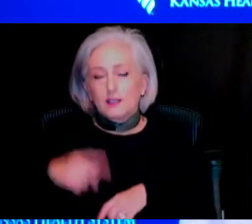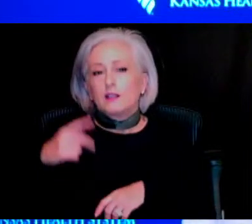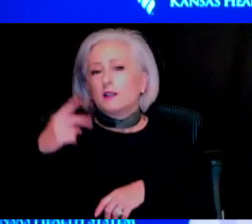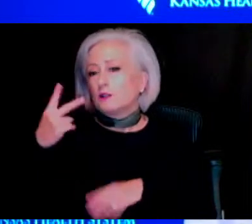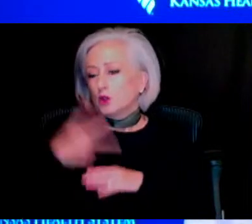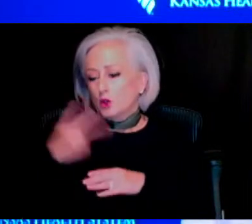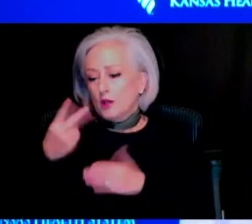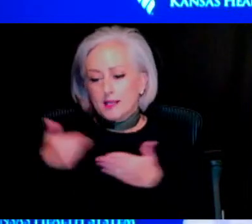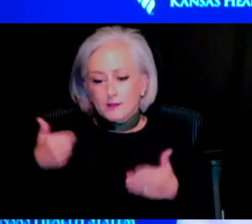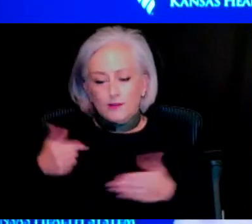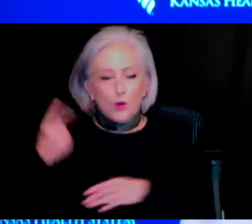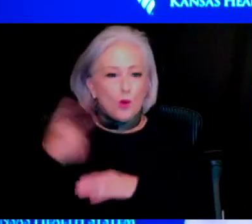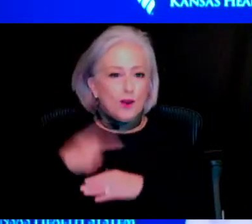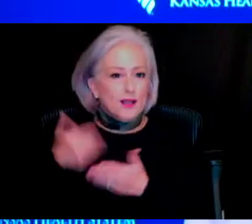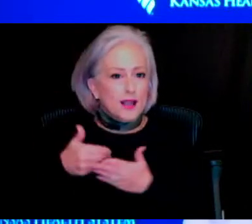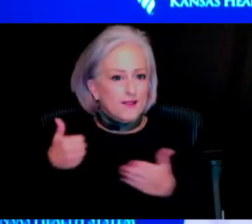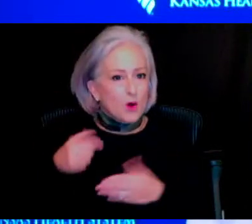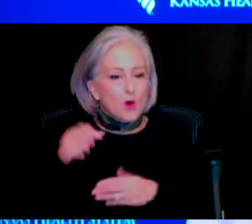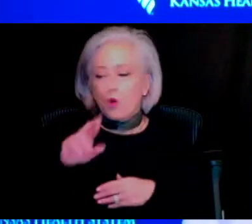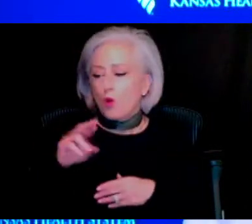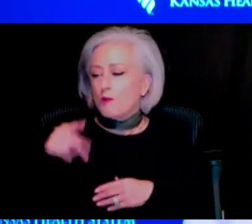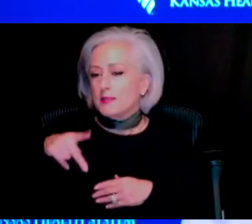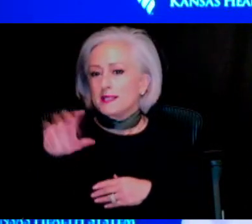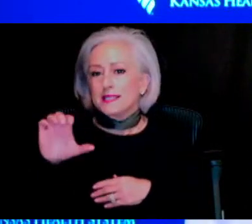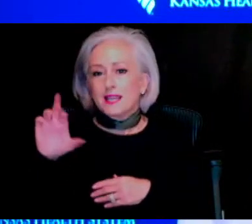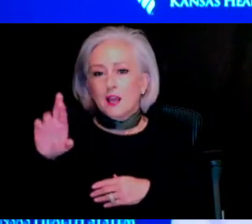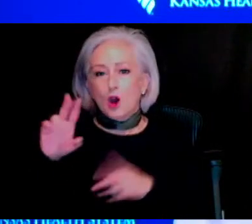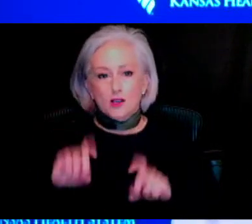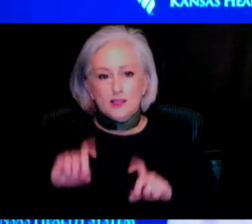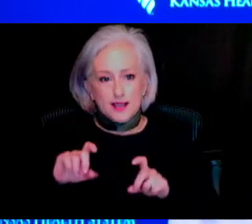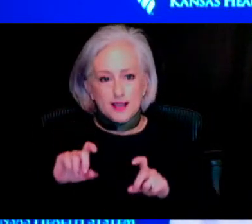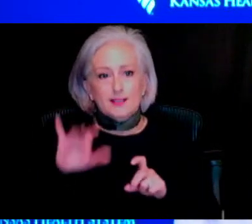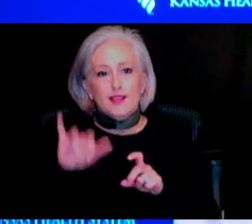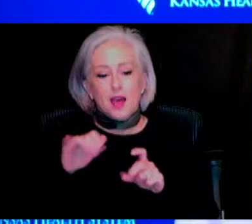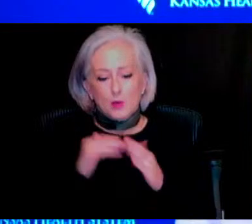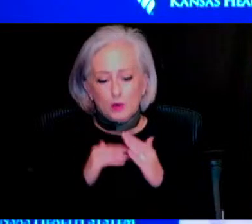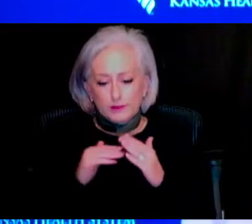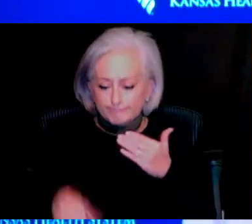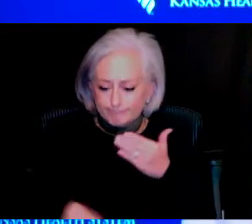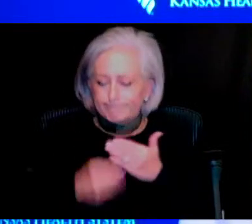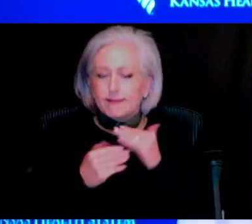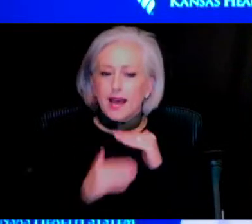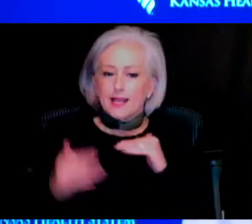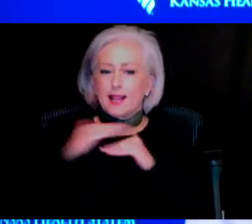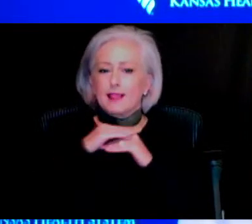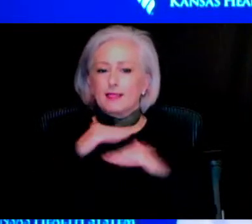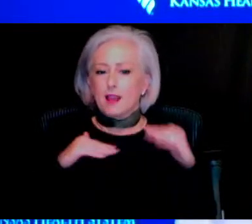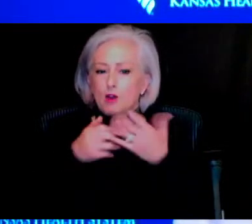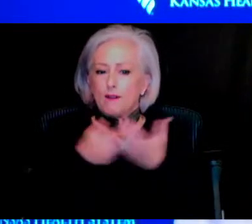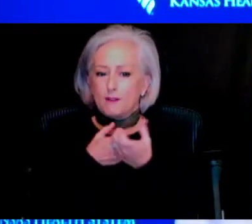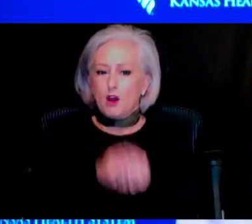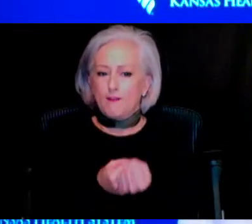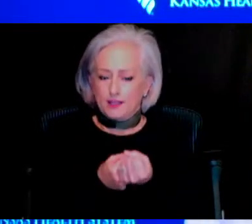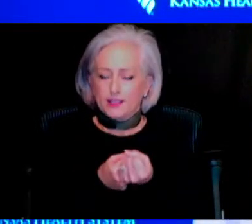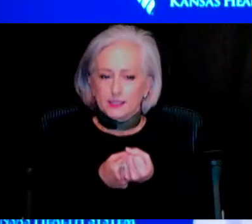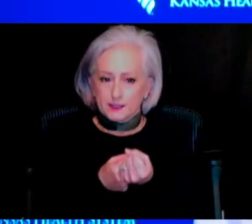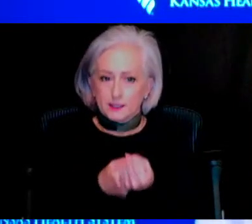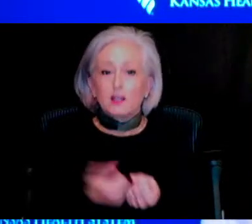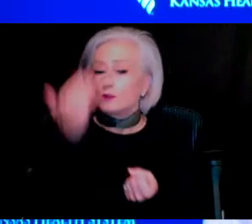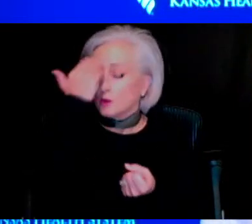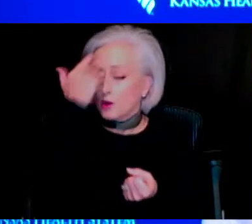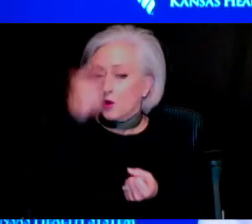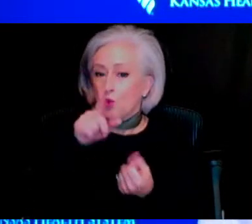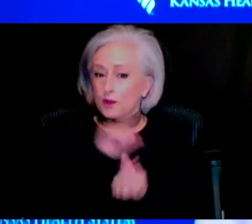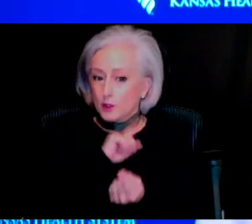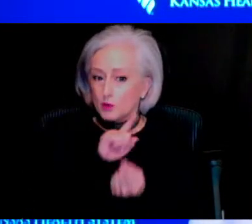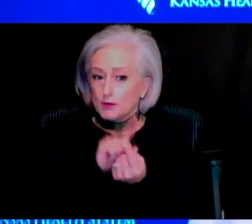get a PCR test, all of those things are going to add layers for your confidence in understanding and knowing that when you go to meet these people and gather